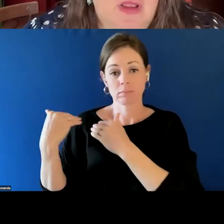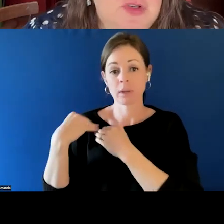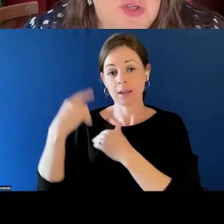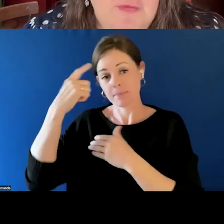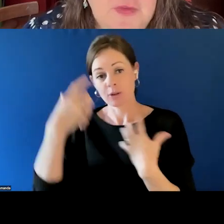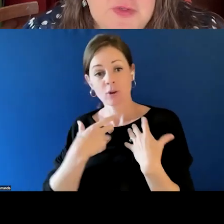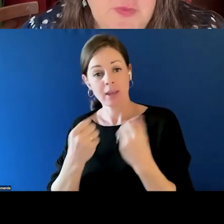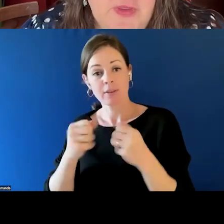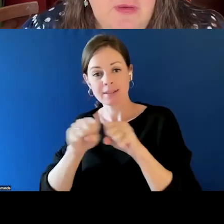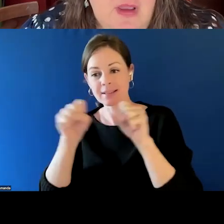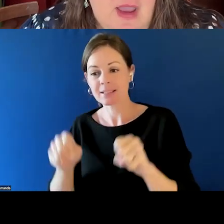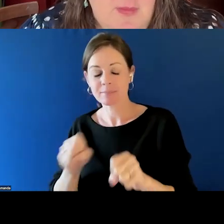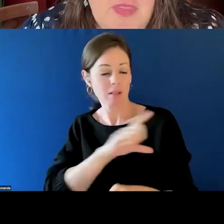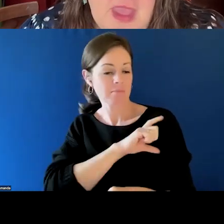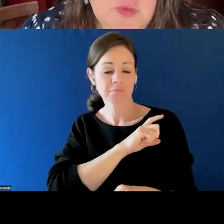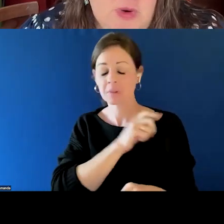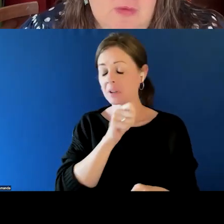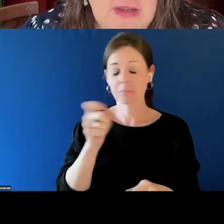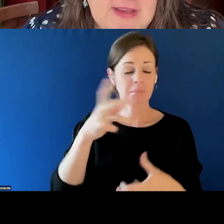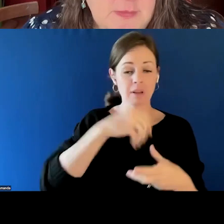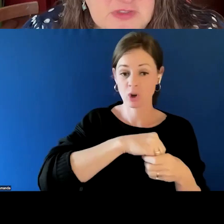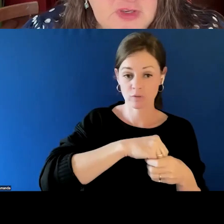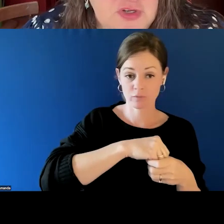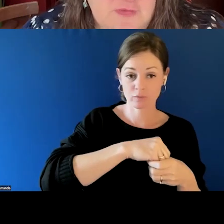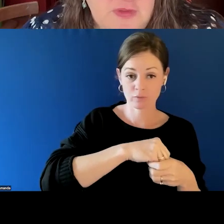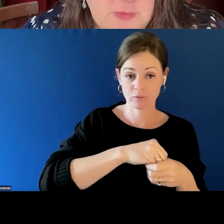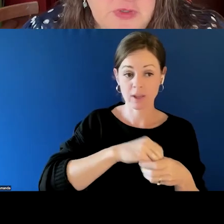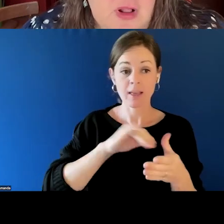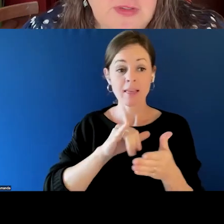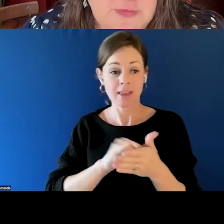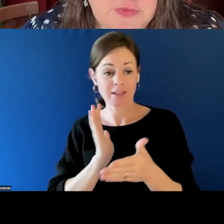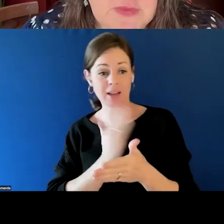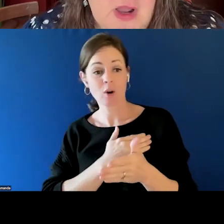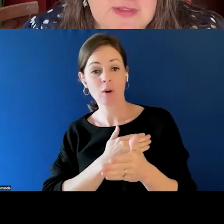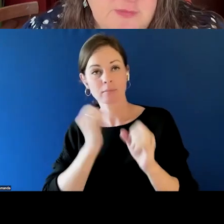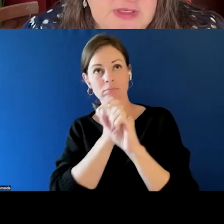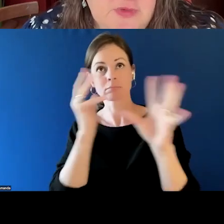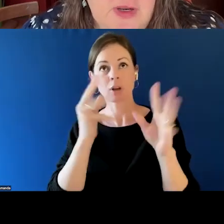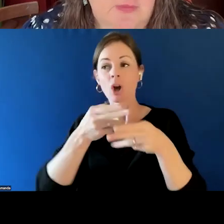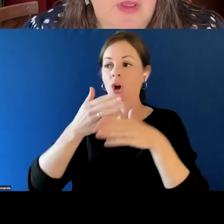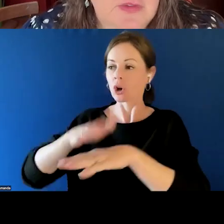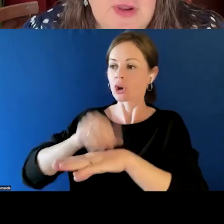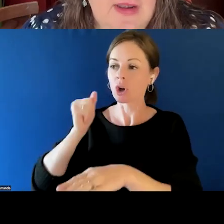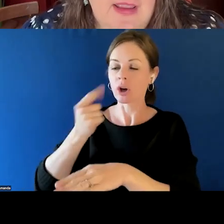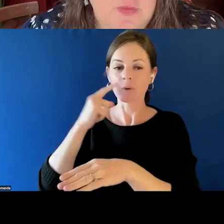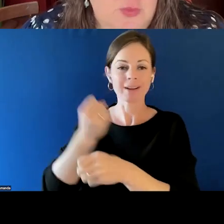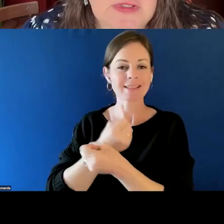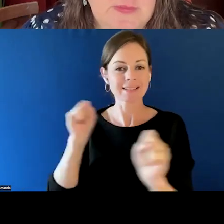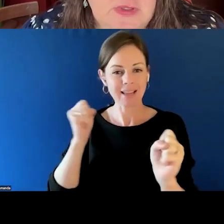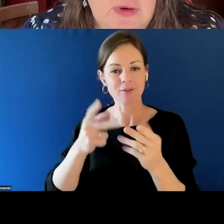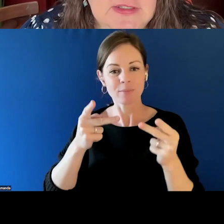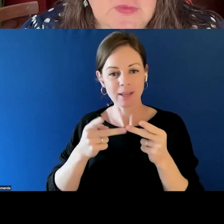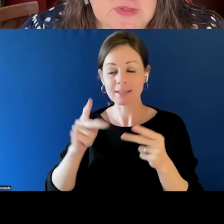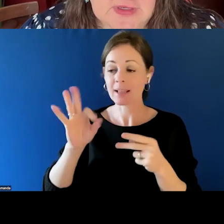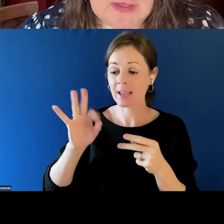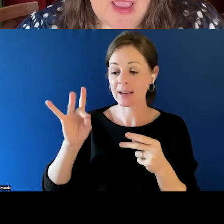enforcement should have nothing to do with it. And that's SAMHSA's vision of the someone to call, someone to respond, a safe place for help. So 988 and mobile teams